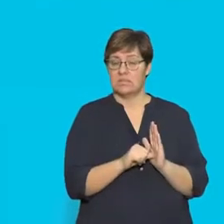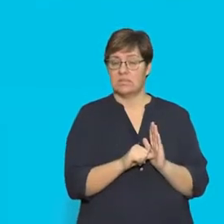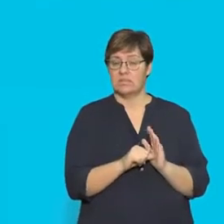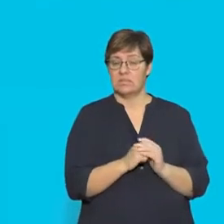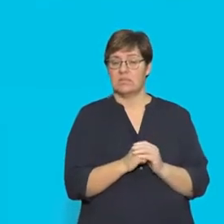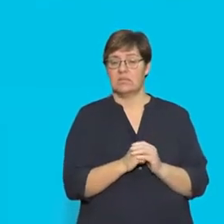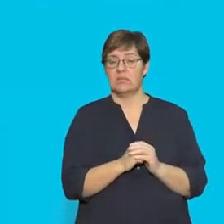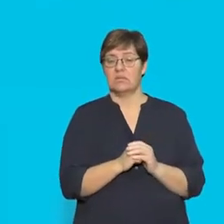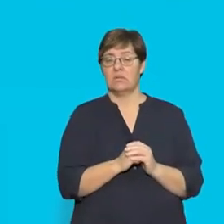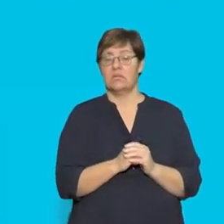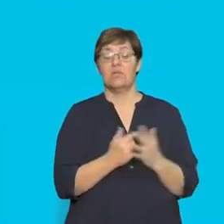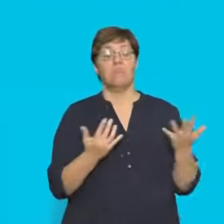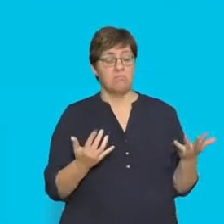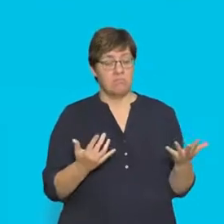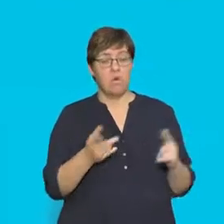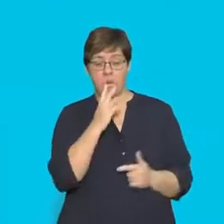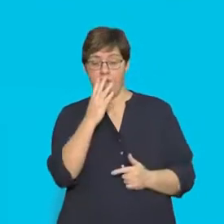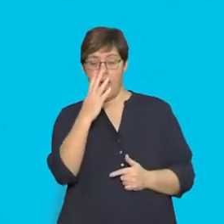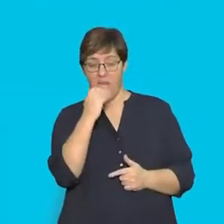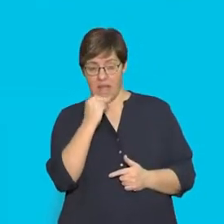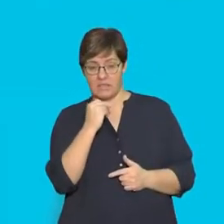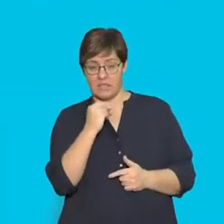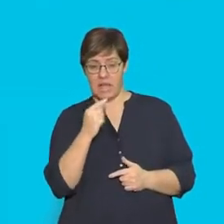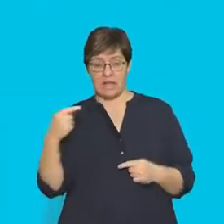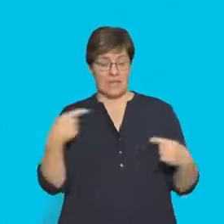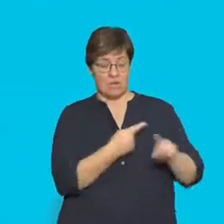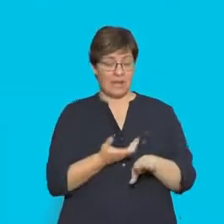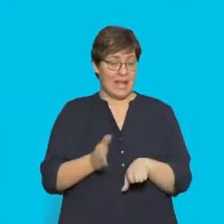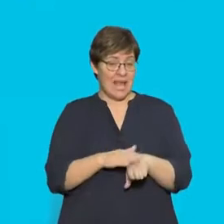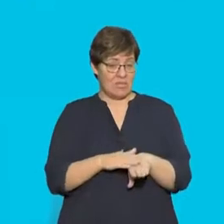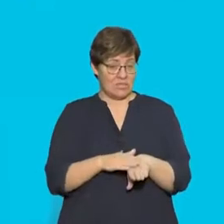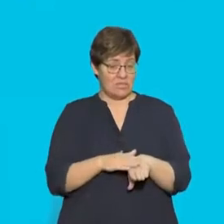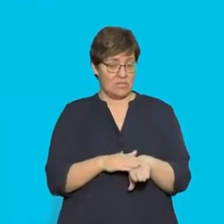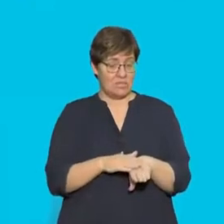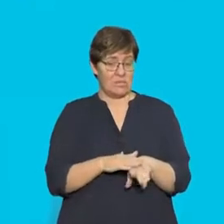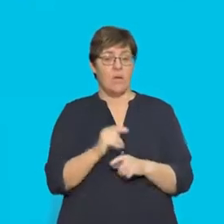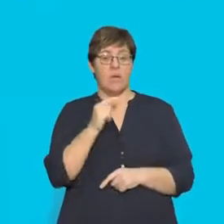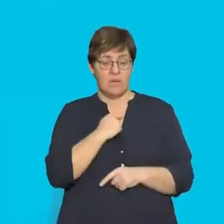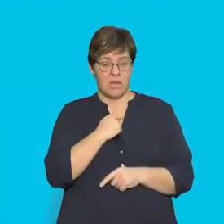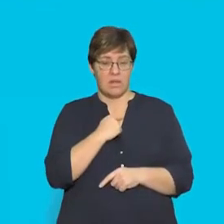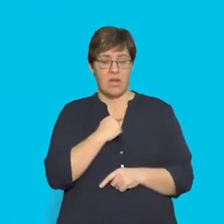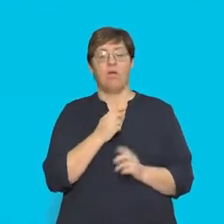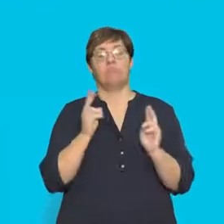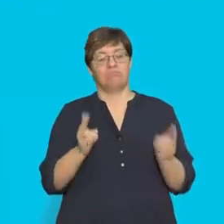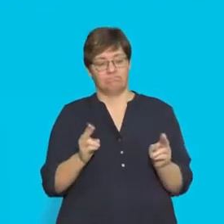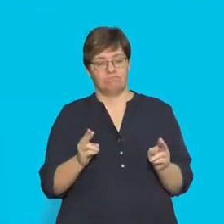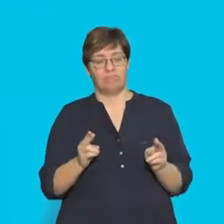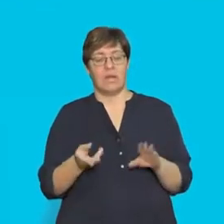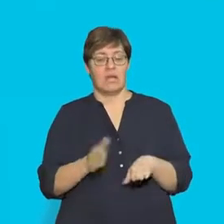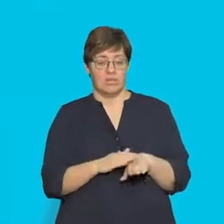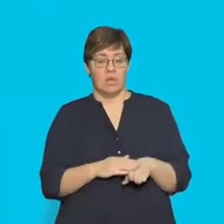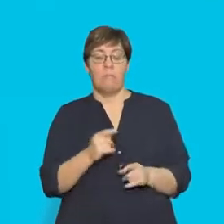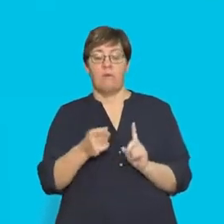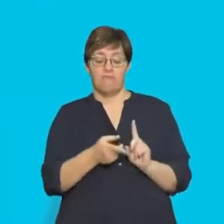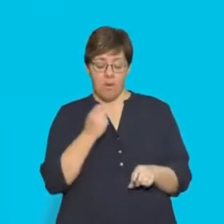that whenever we are asked for the direction of current, we are dealing with conventional current. It's the direction